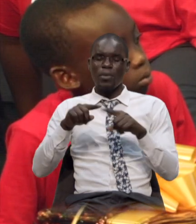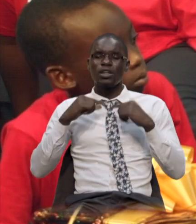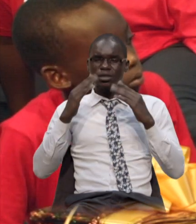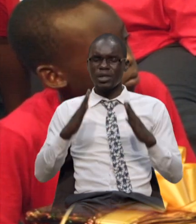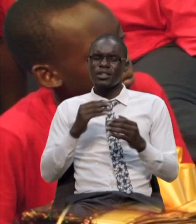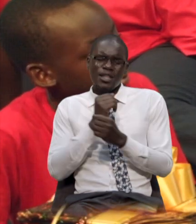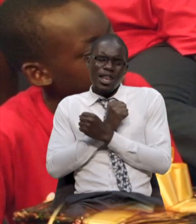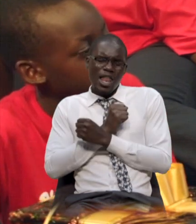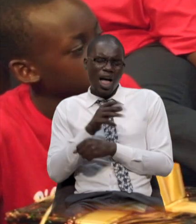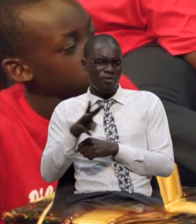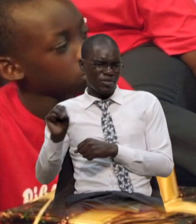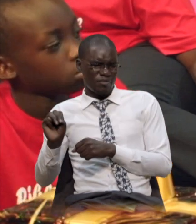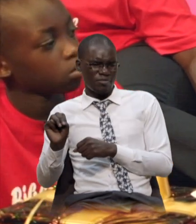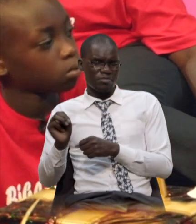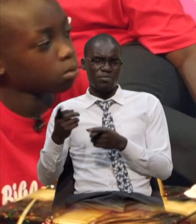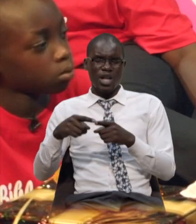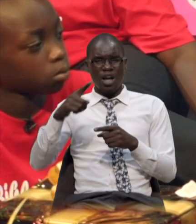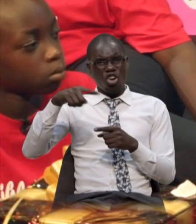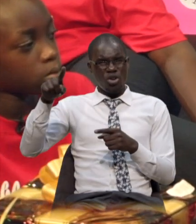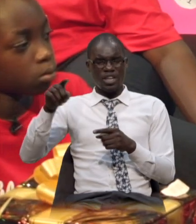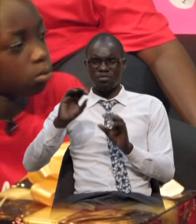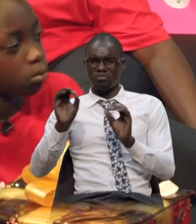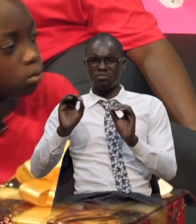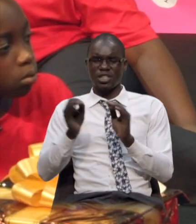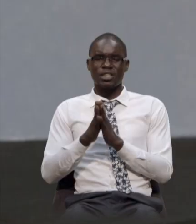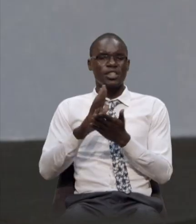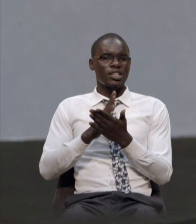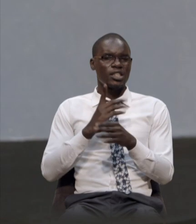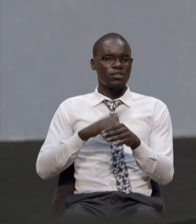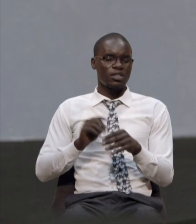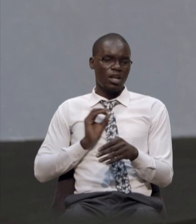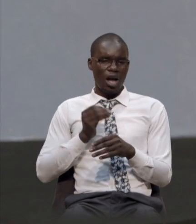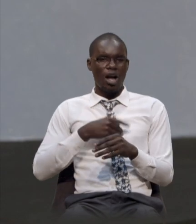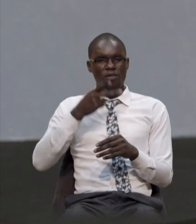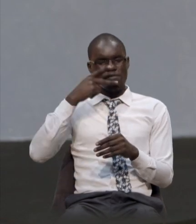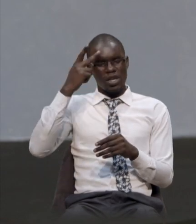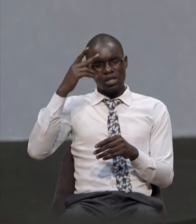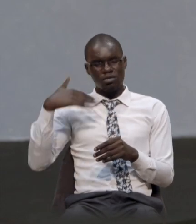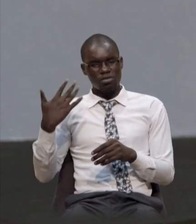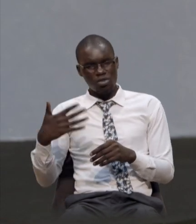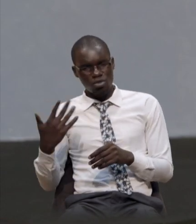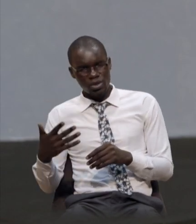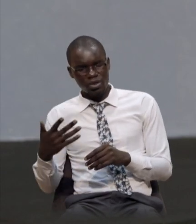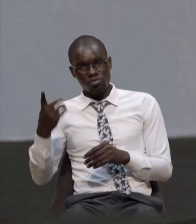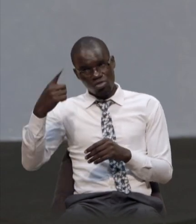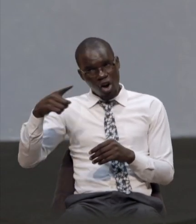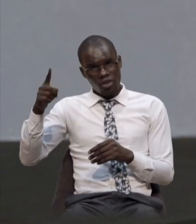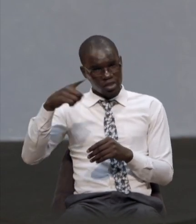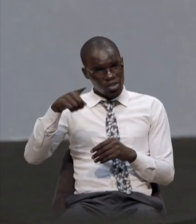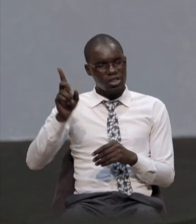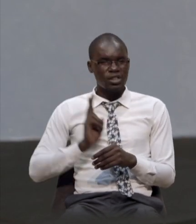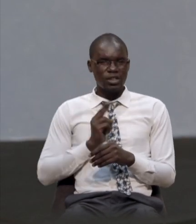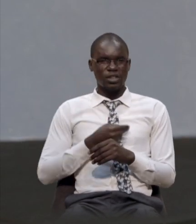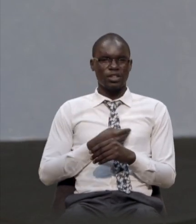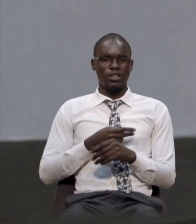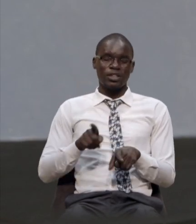loved them, sometimes could not even correct them. And sometimes our parents always correct us. Are we happy about it? Yes. When